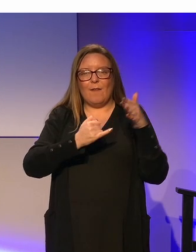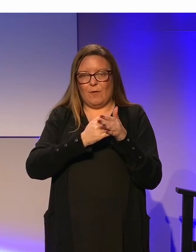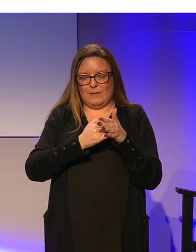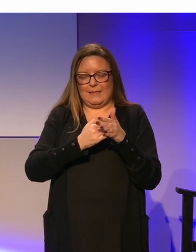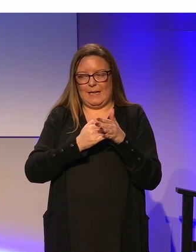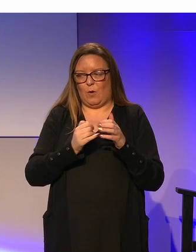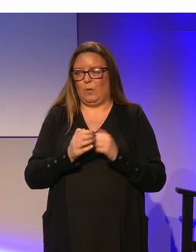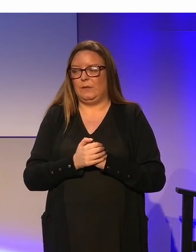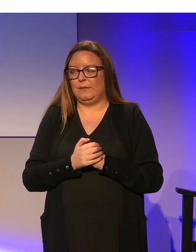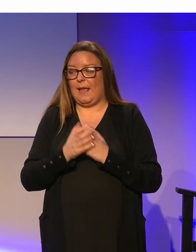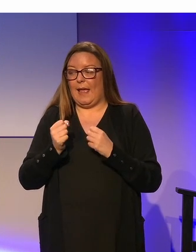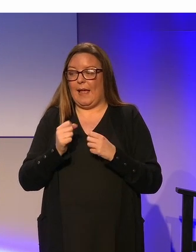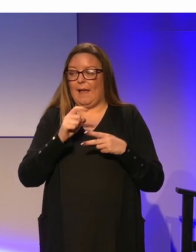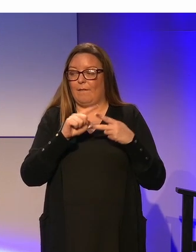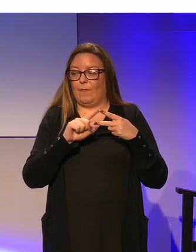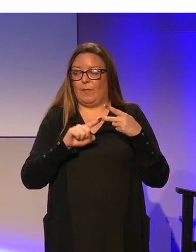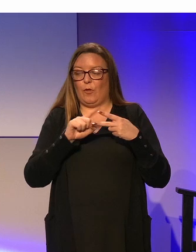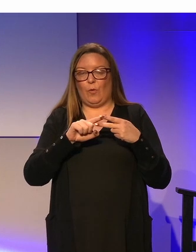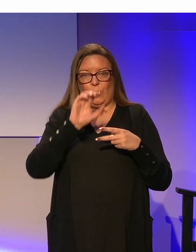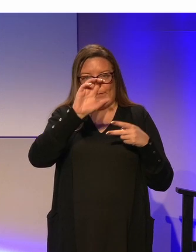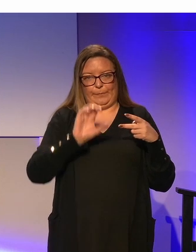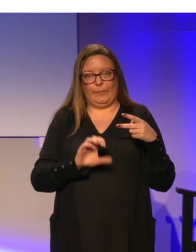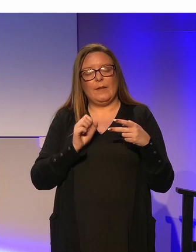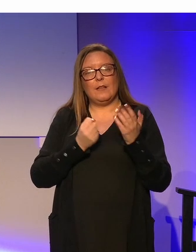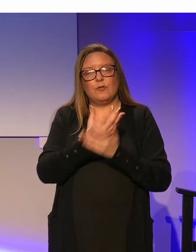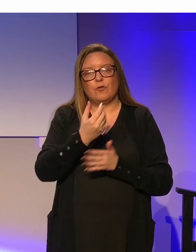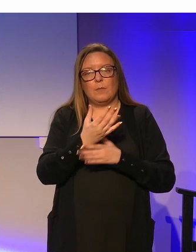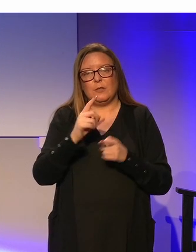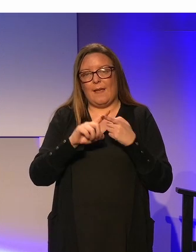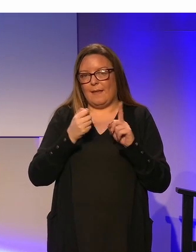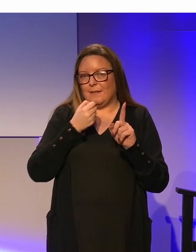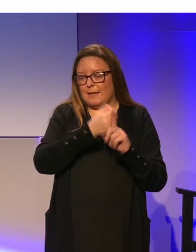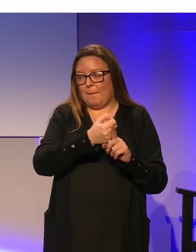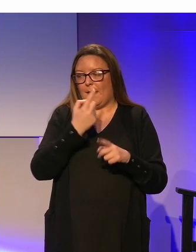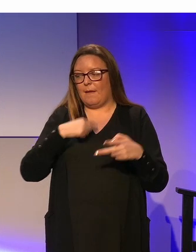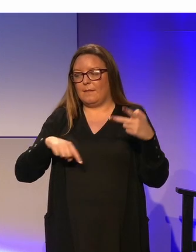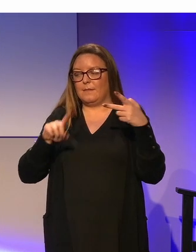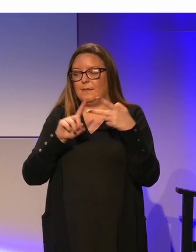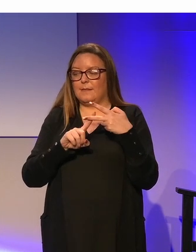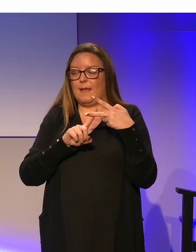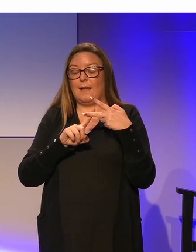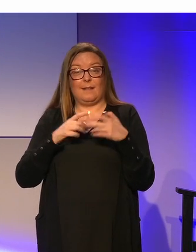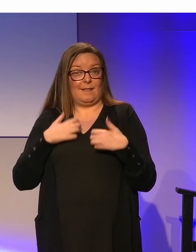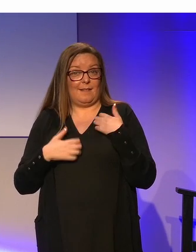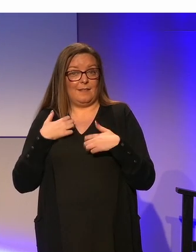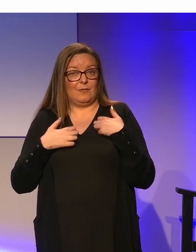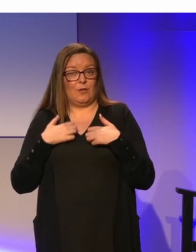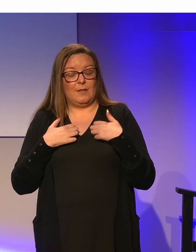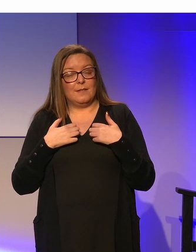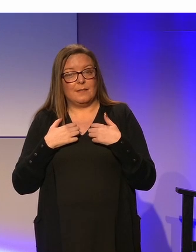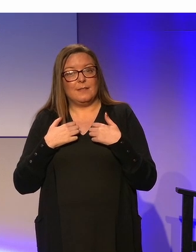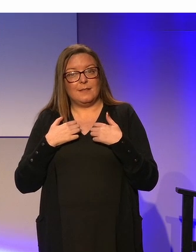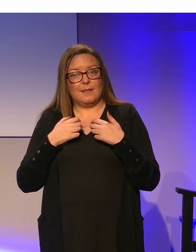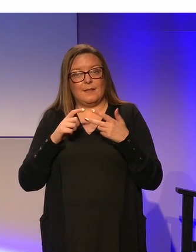2 sub-themes for this theme. The first is descriptions of impact, and the second is, very interesting